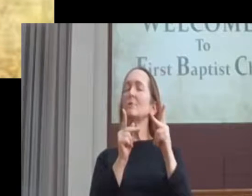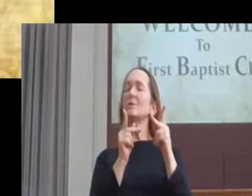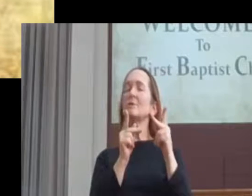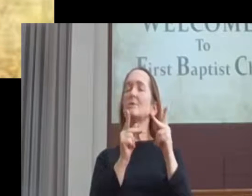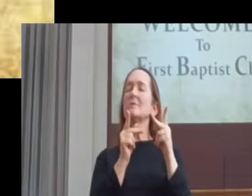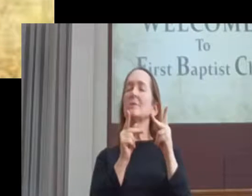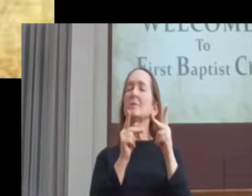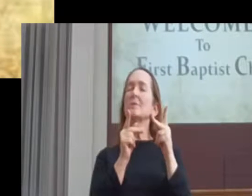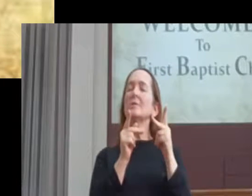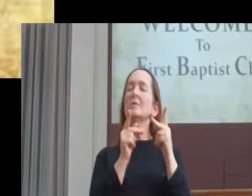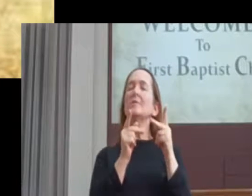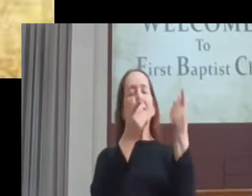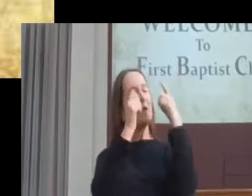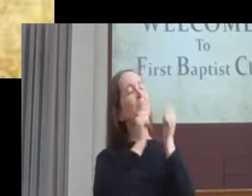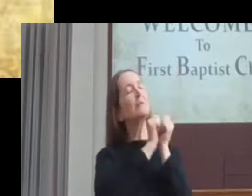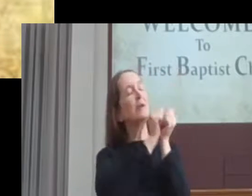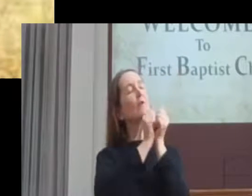today